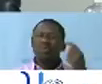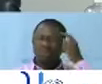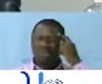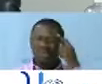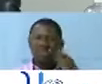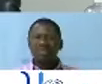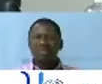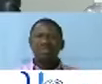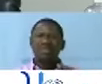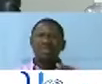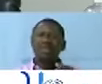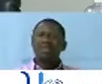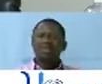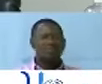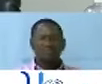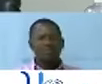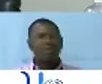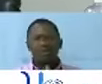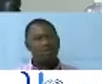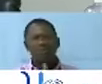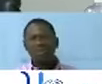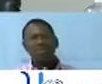the matter up to this level?